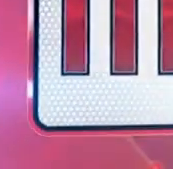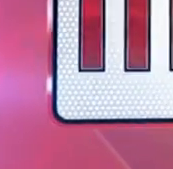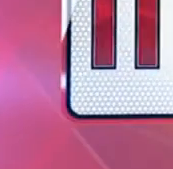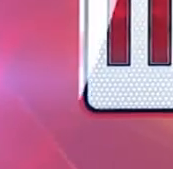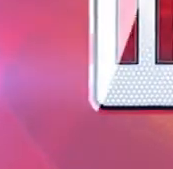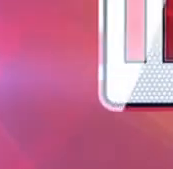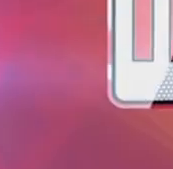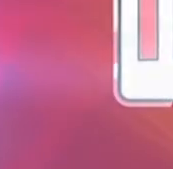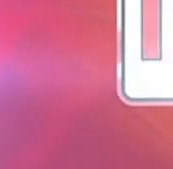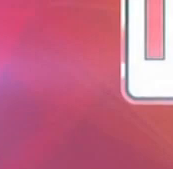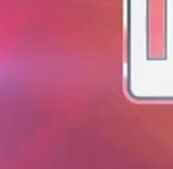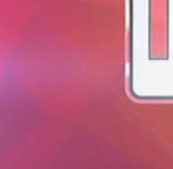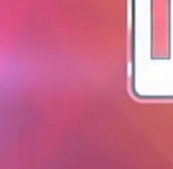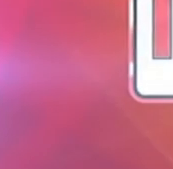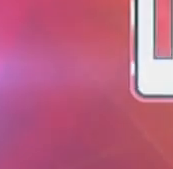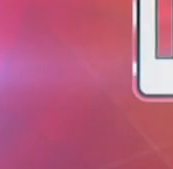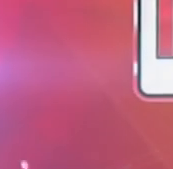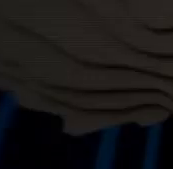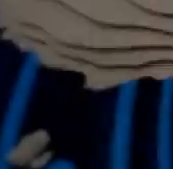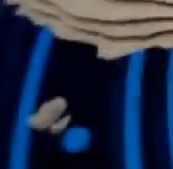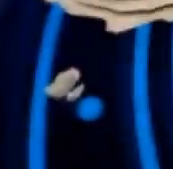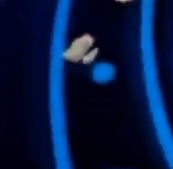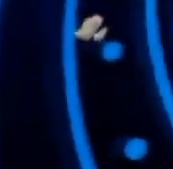Mirchi FM, it's hot.